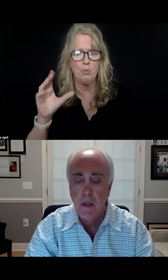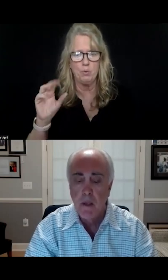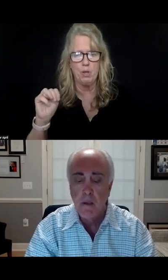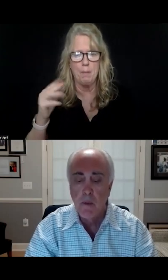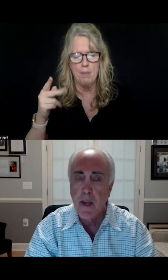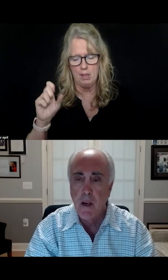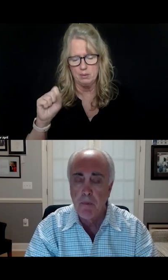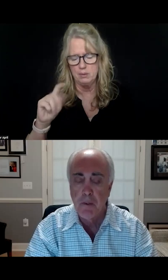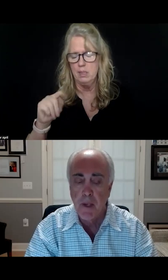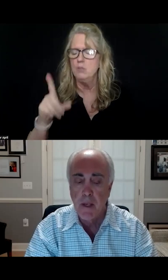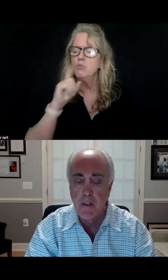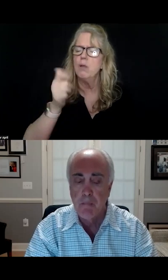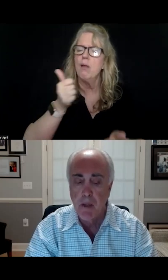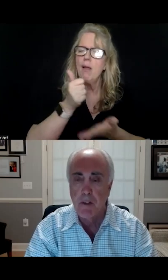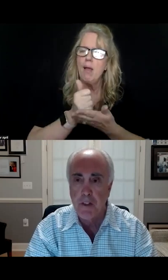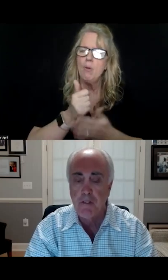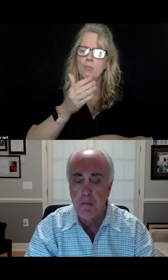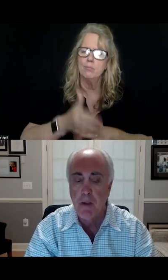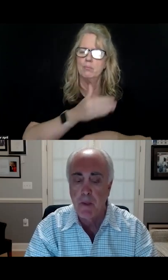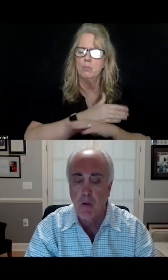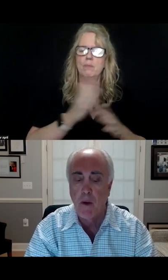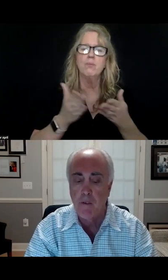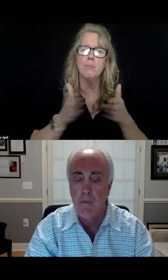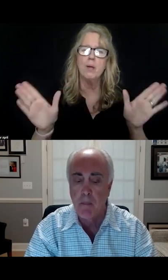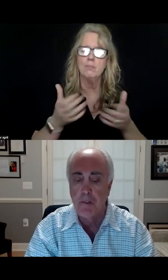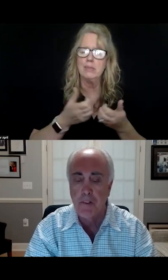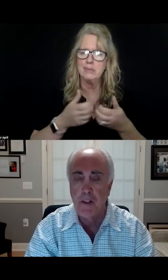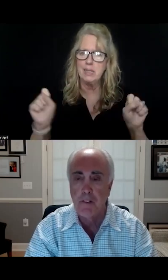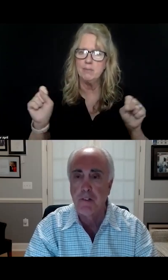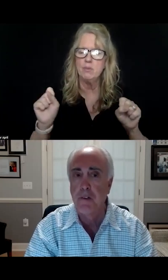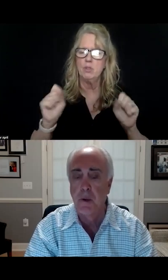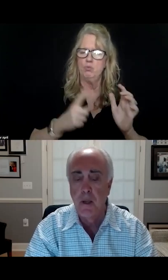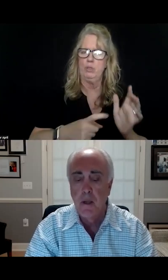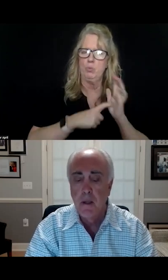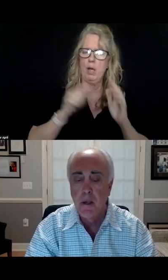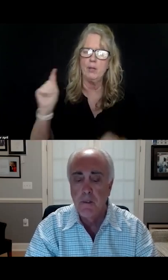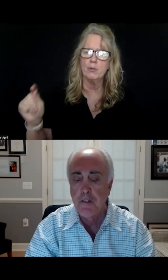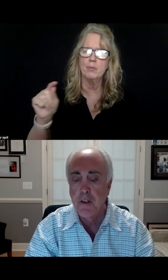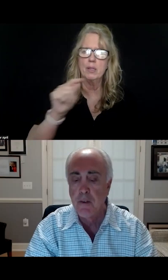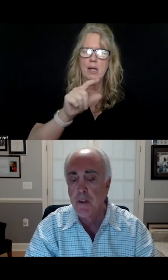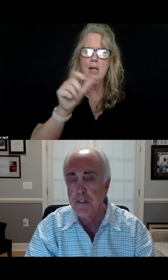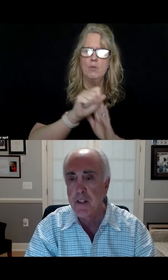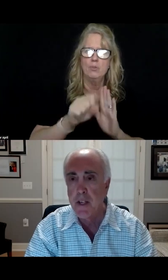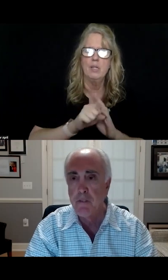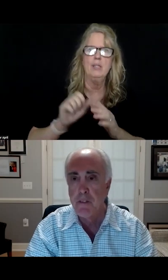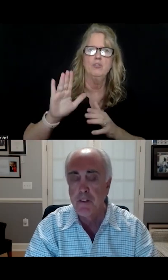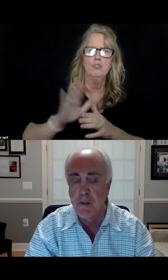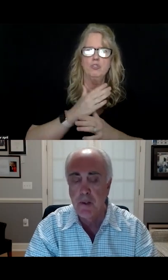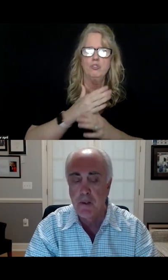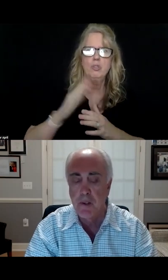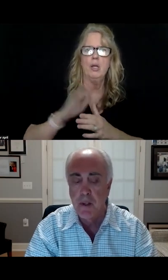really, really helps to enhance public safety by requiring member states to share investigative